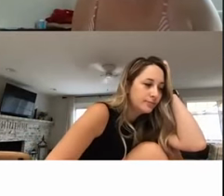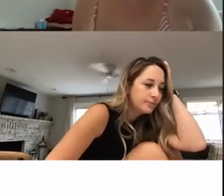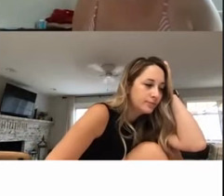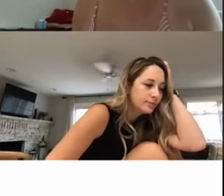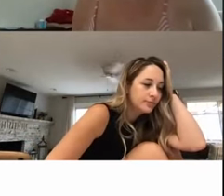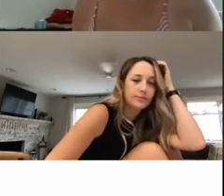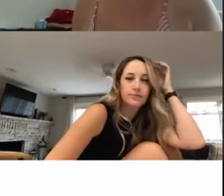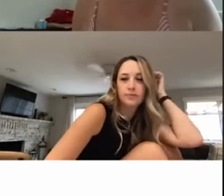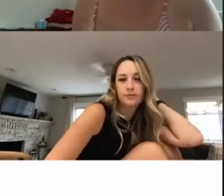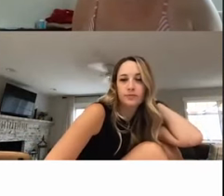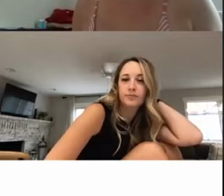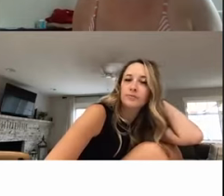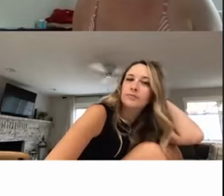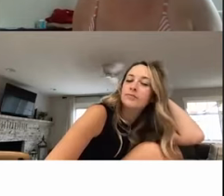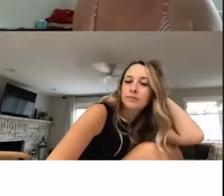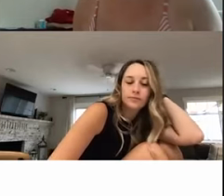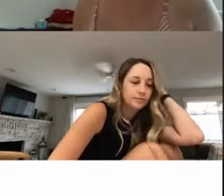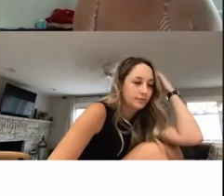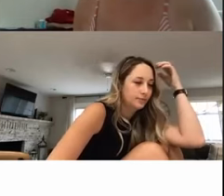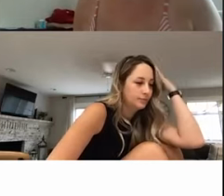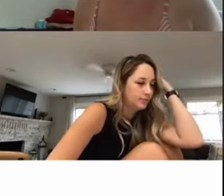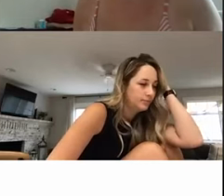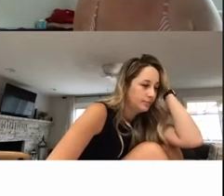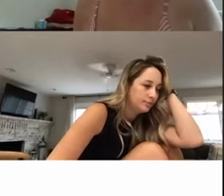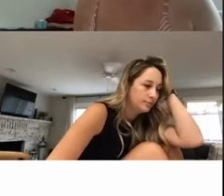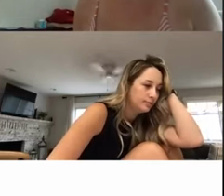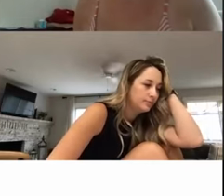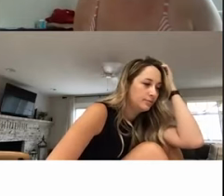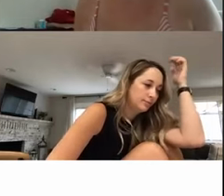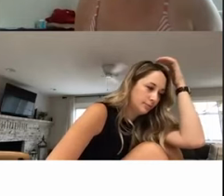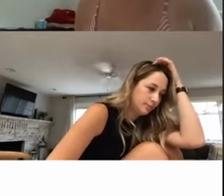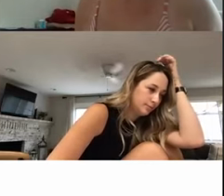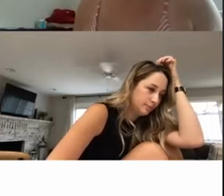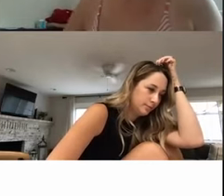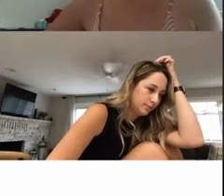Lots. I like the term lots. A lot works. Yeah, sure. There are tens of thousands